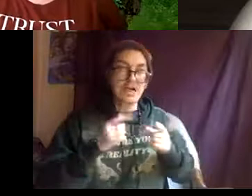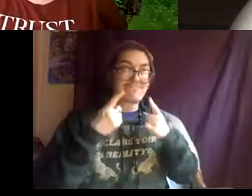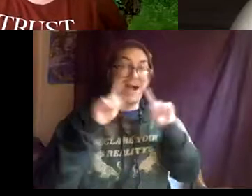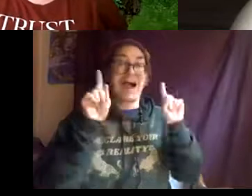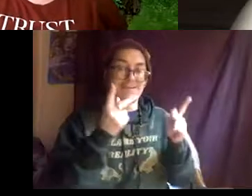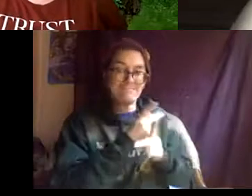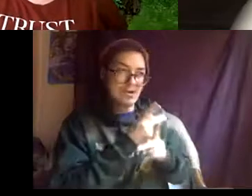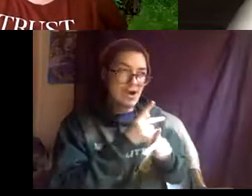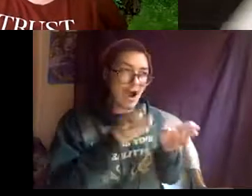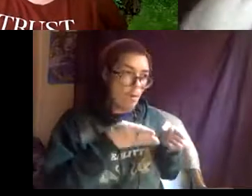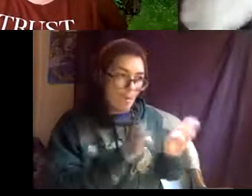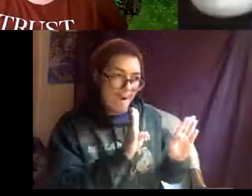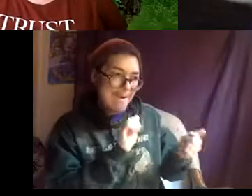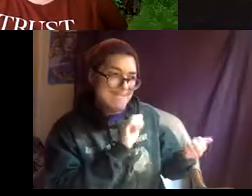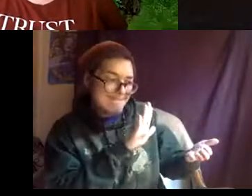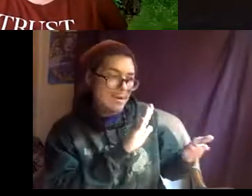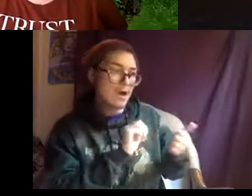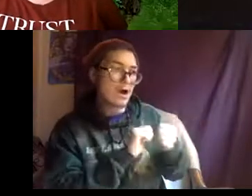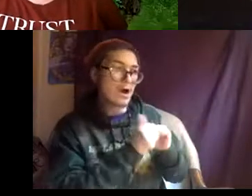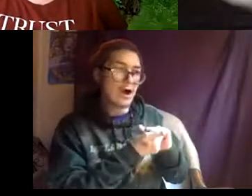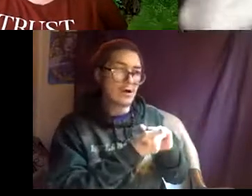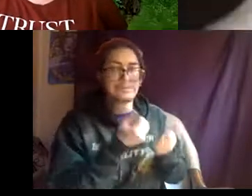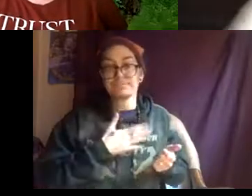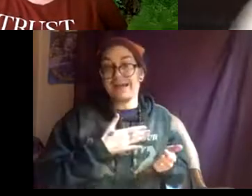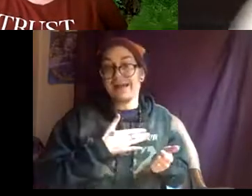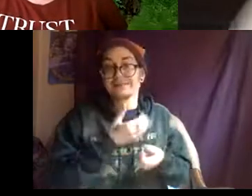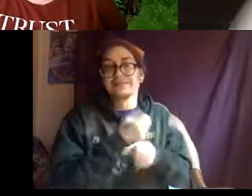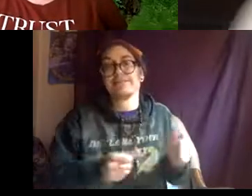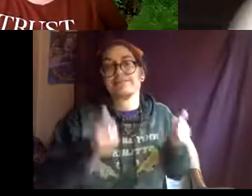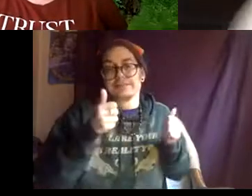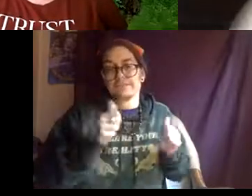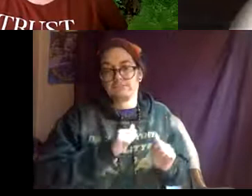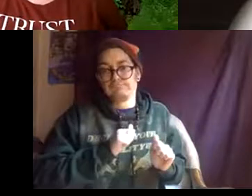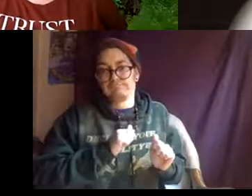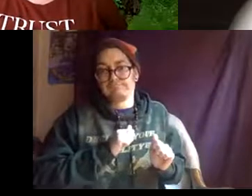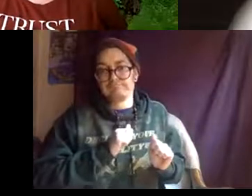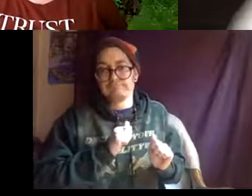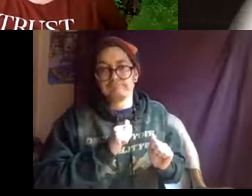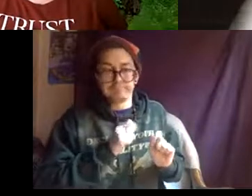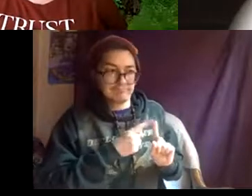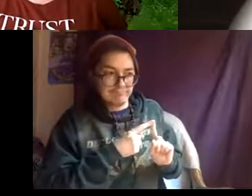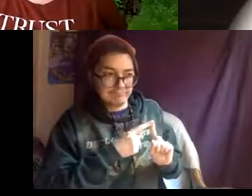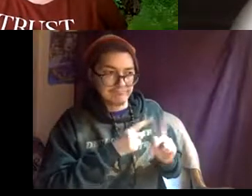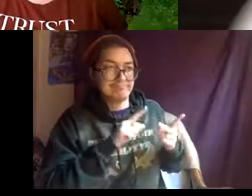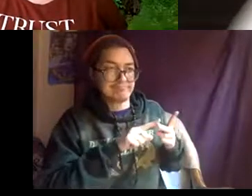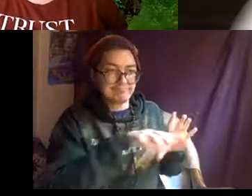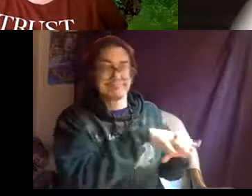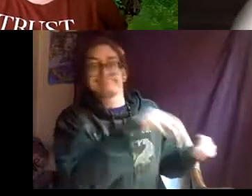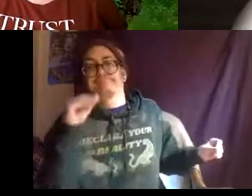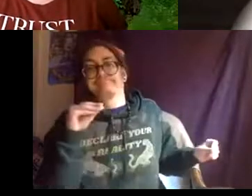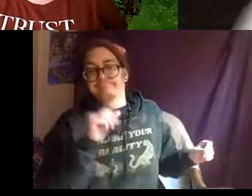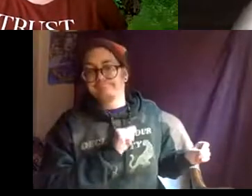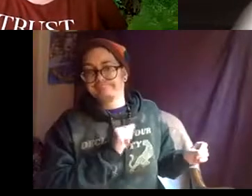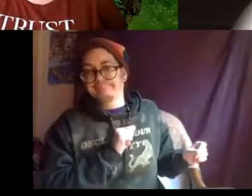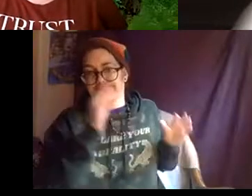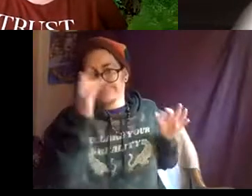more self-awareness and growth and coaching really is having that support helps guide people on their journey of disentanglement